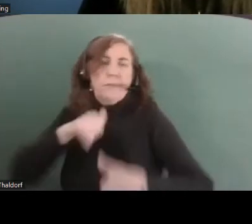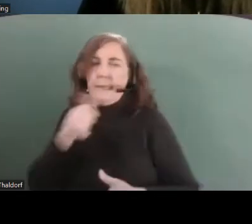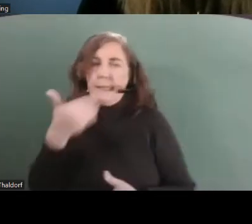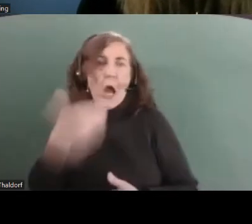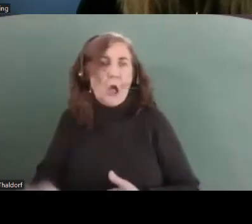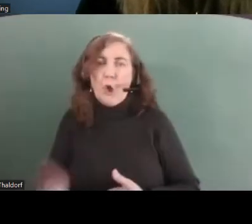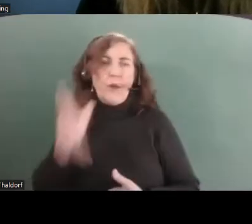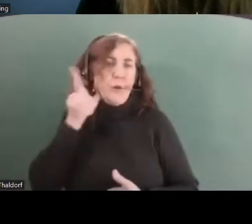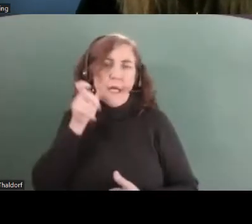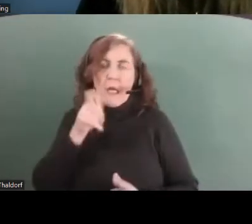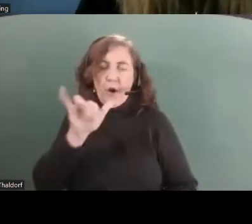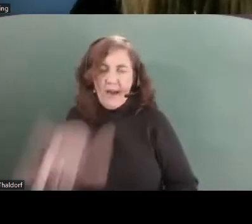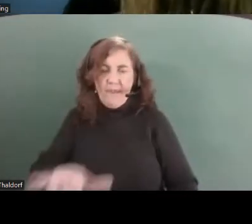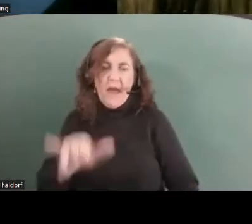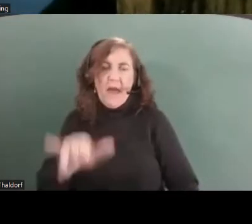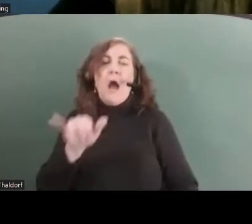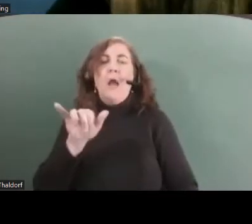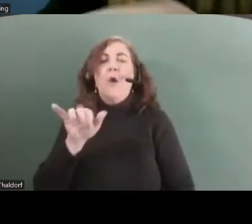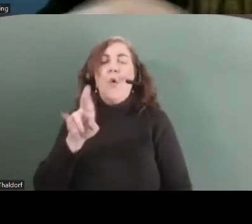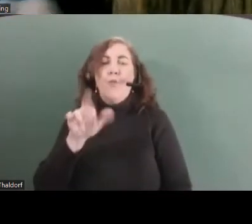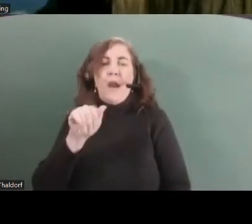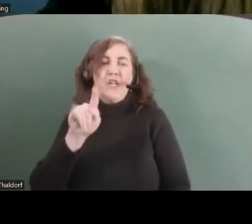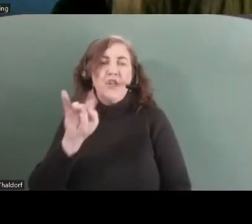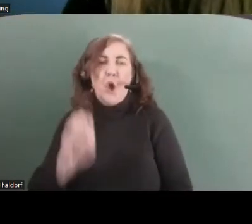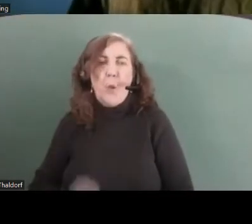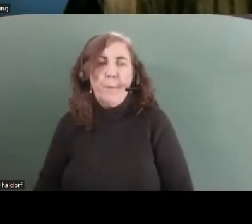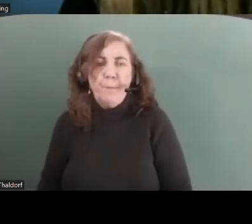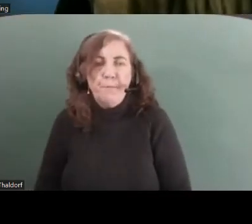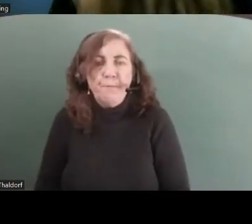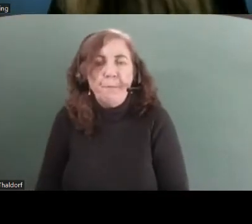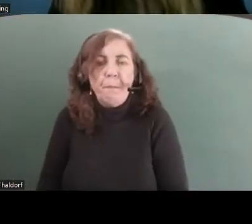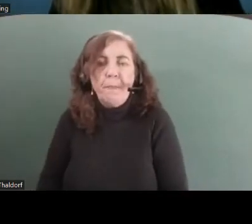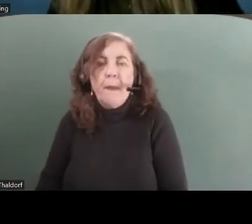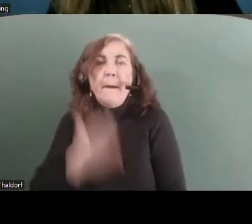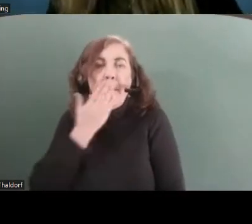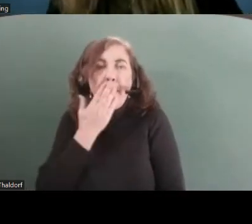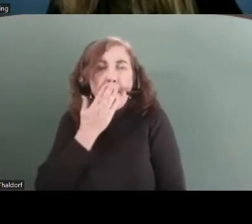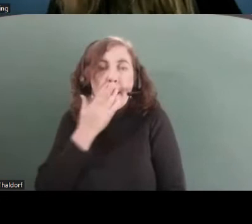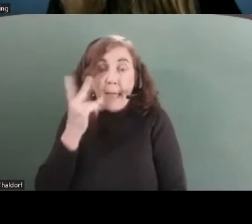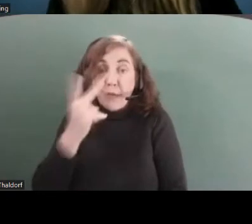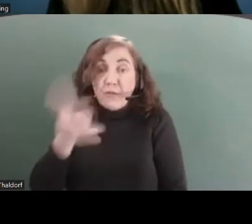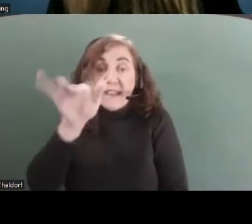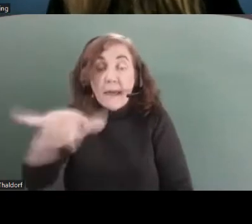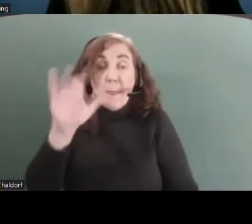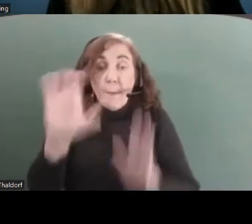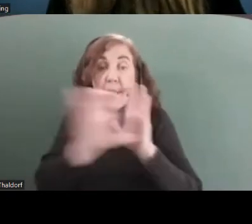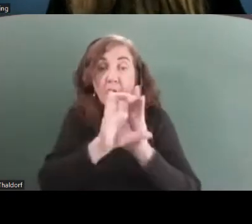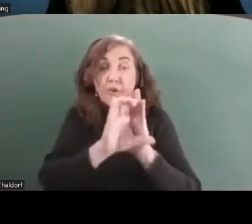Oops, can you guys see that?